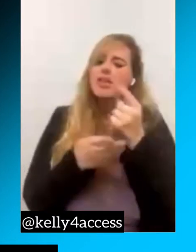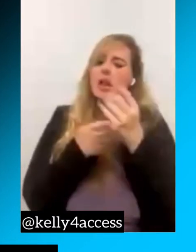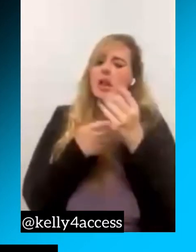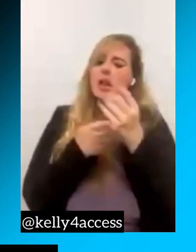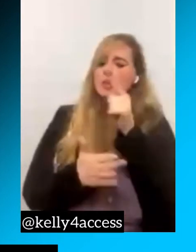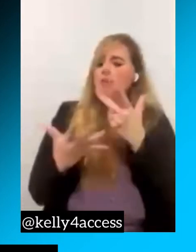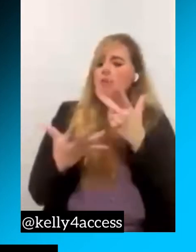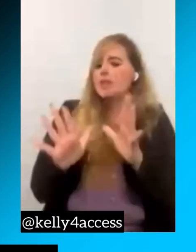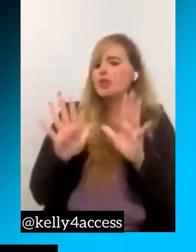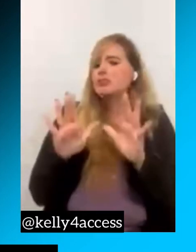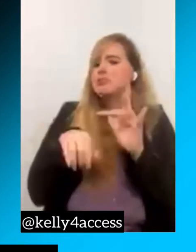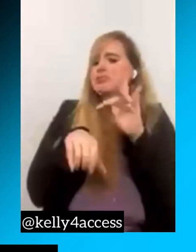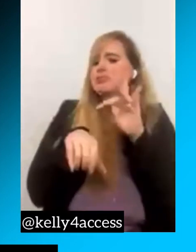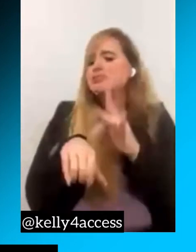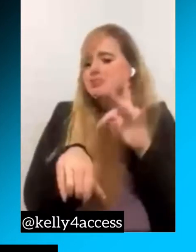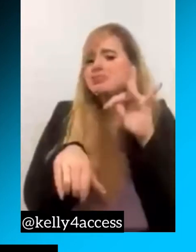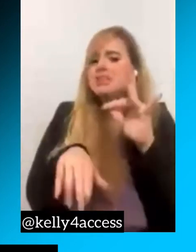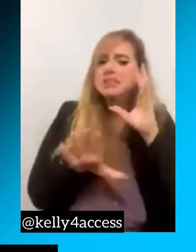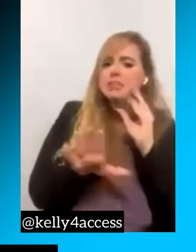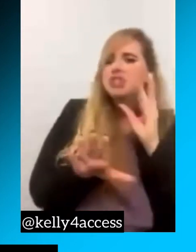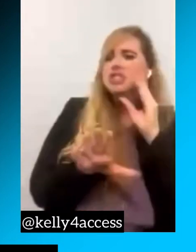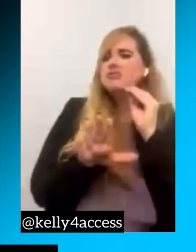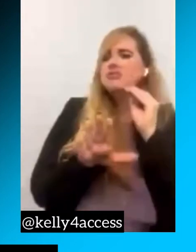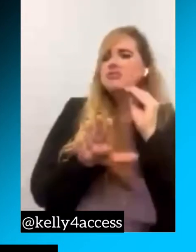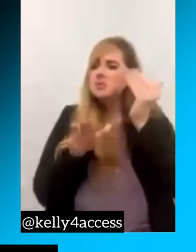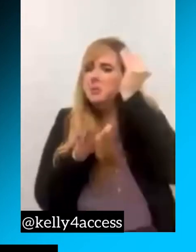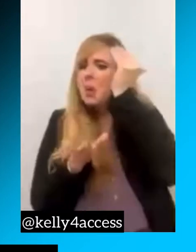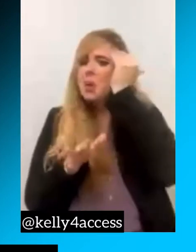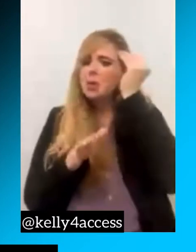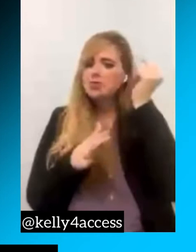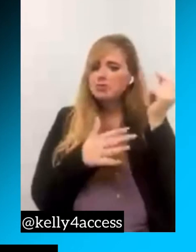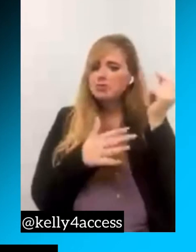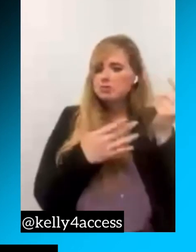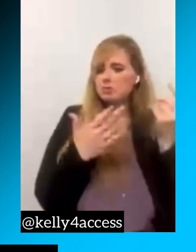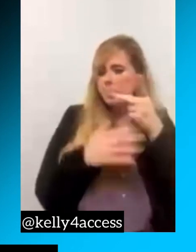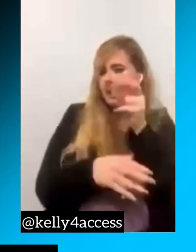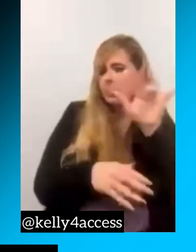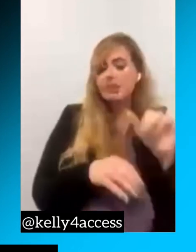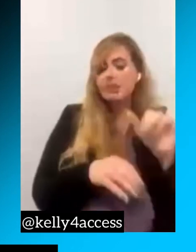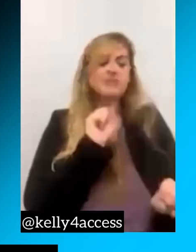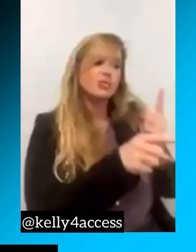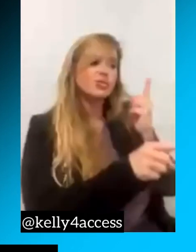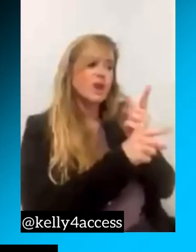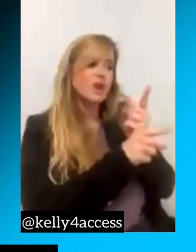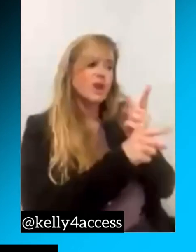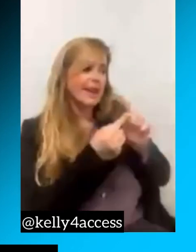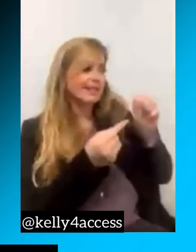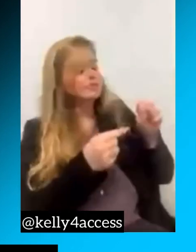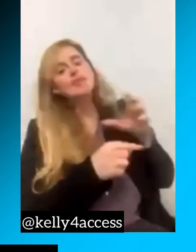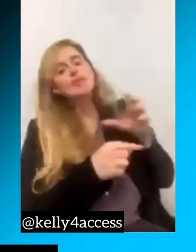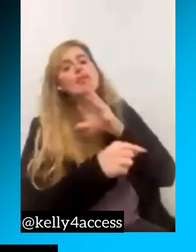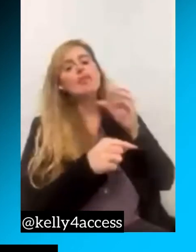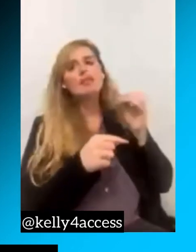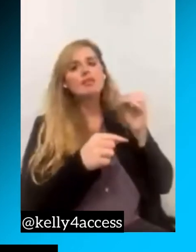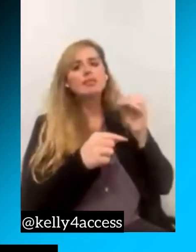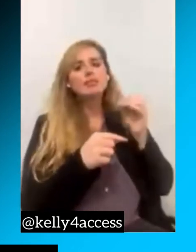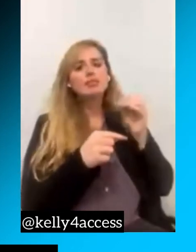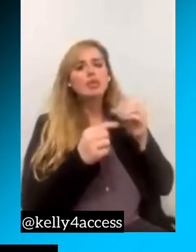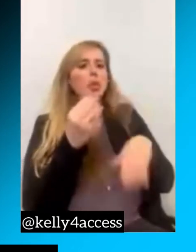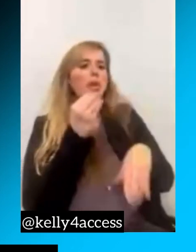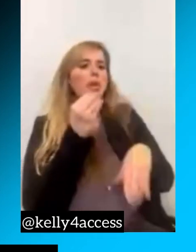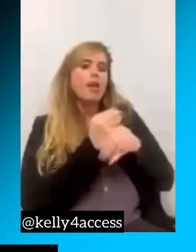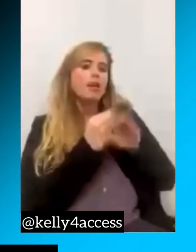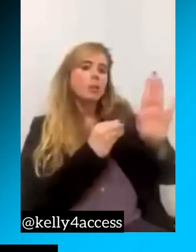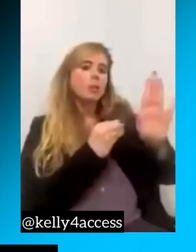at least a lot of knowledge about polyamory. Yes, exactly. And yeah, to kind of piggyback off of you